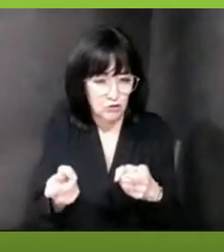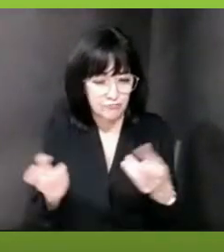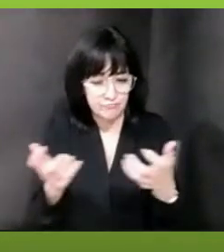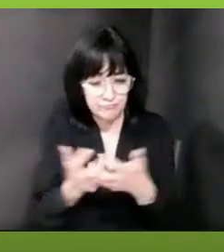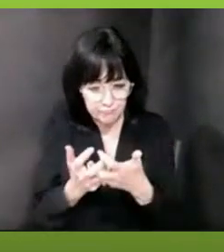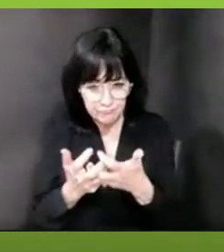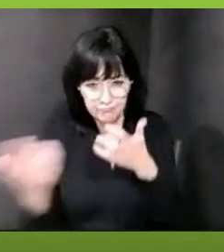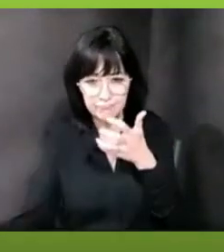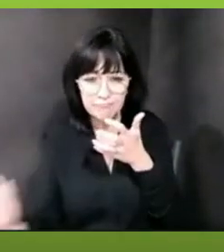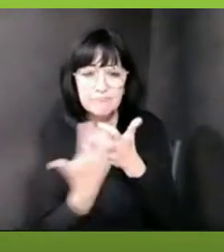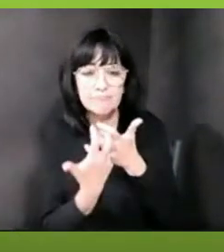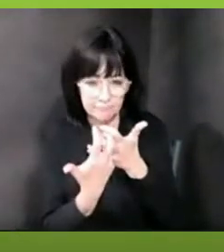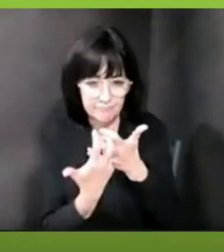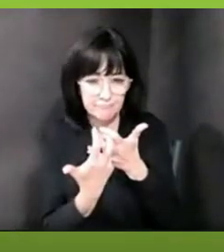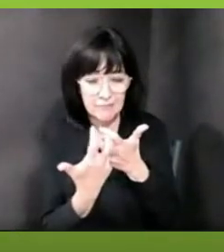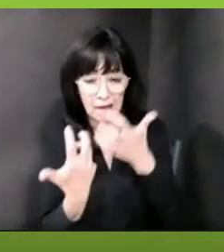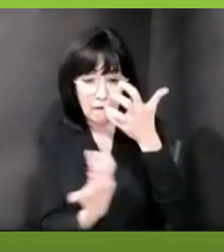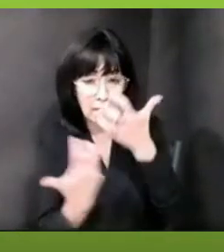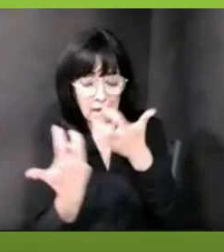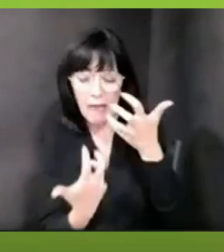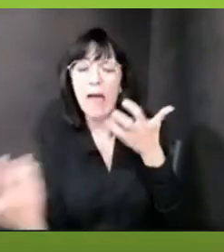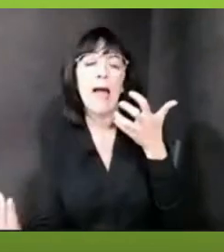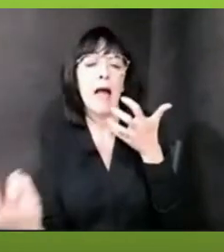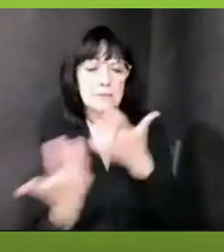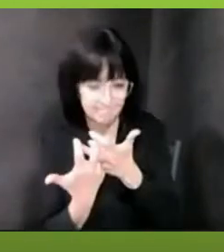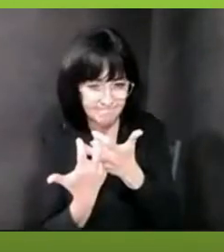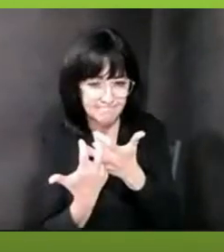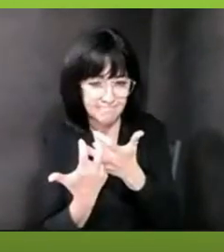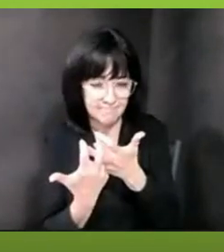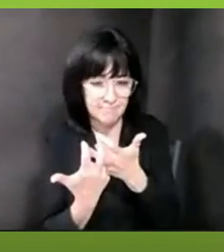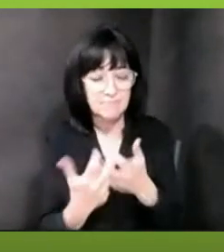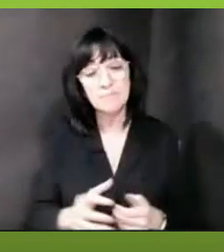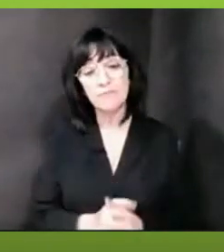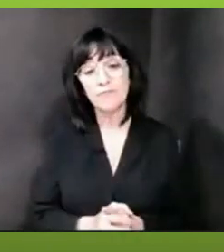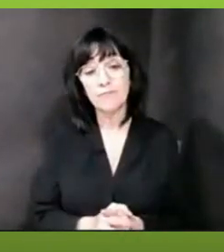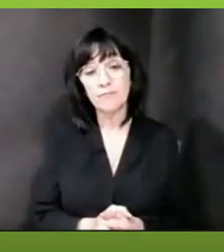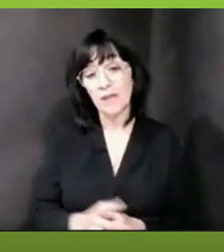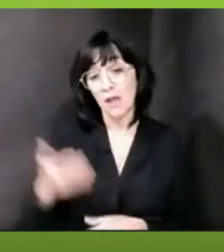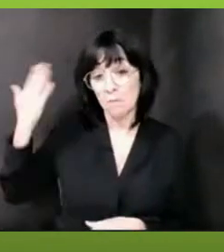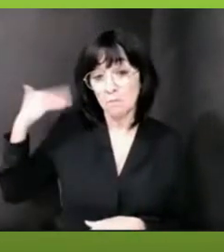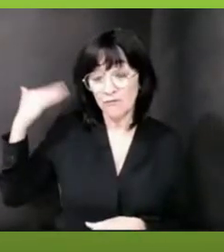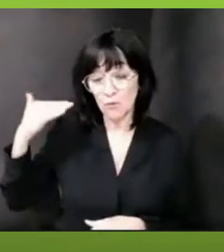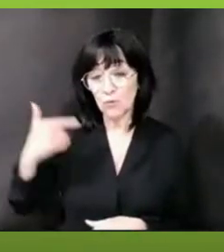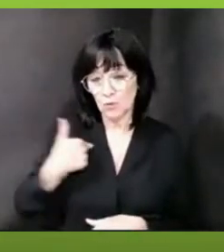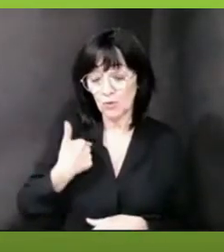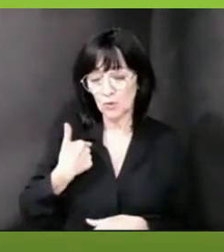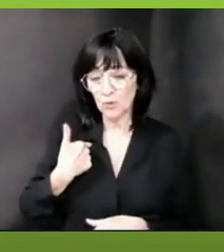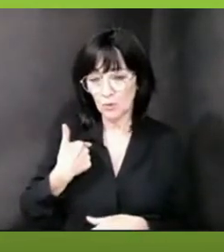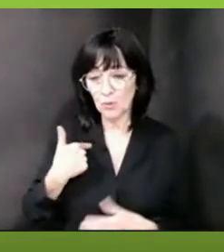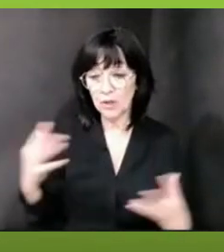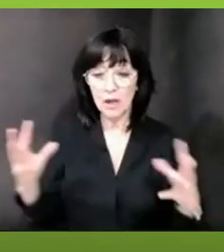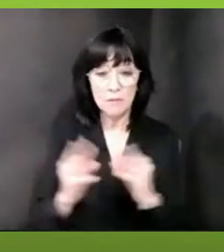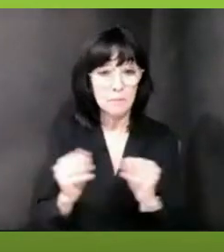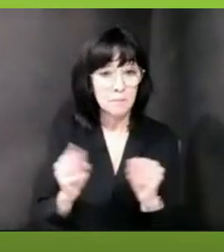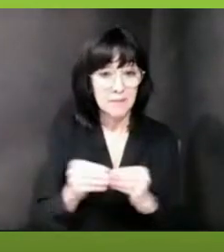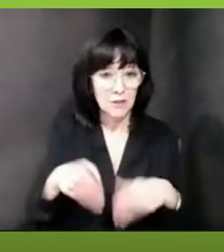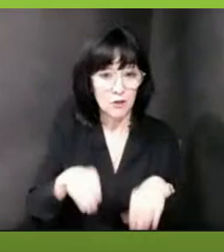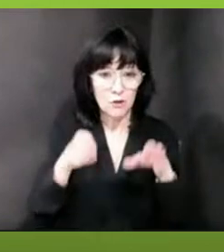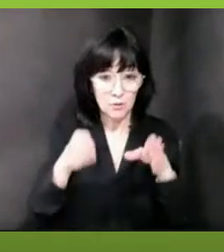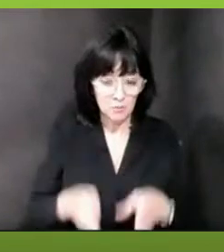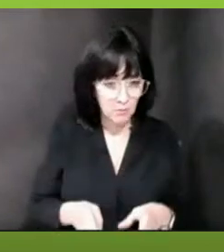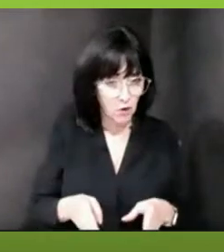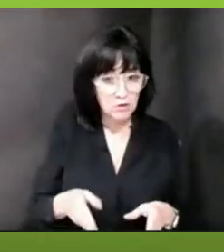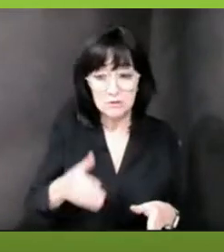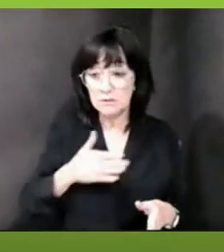So before we tried meeting in person, our team is made up of people all across the state of Delaware,